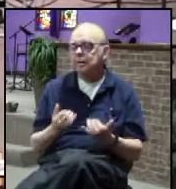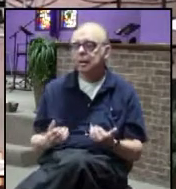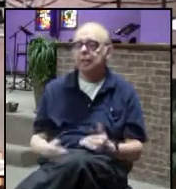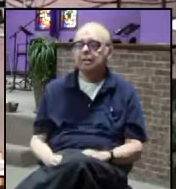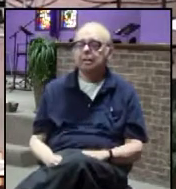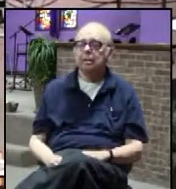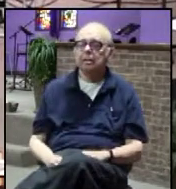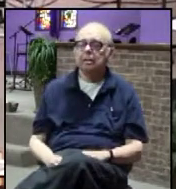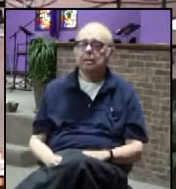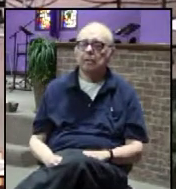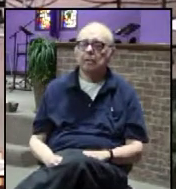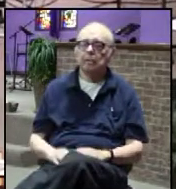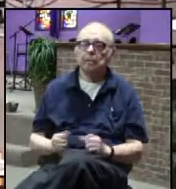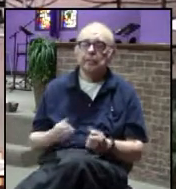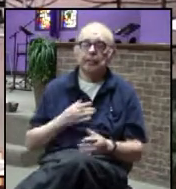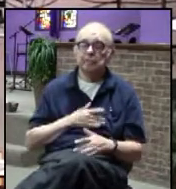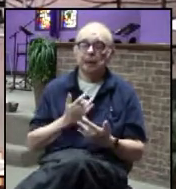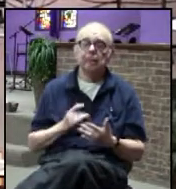It breaks my heart.